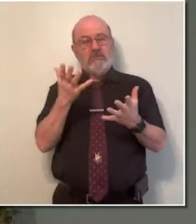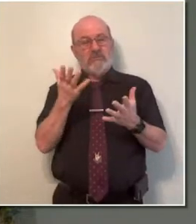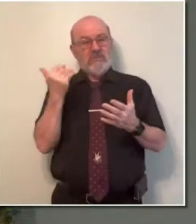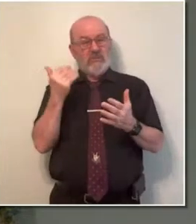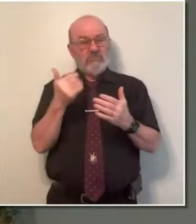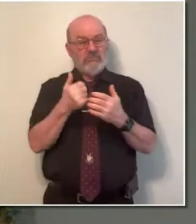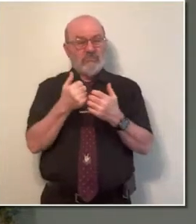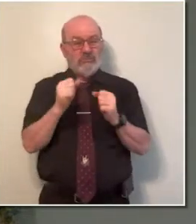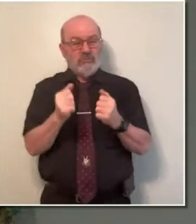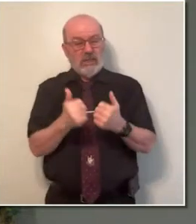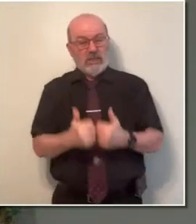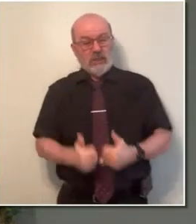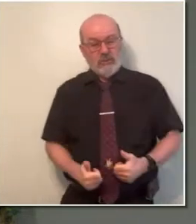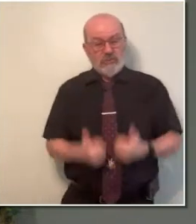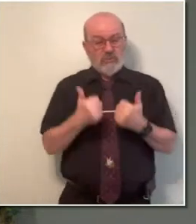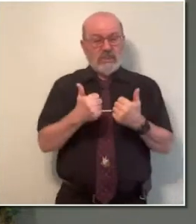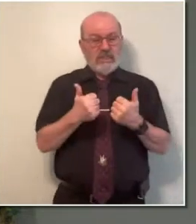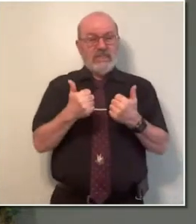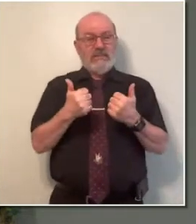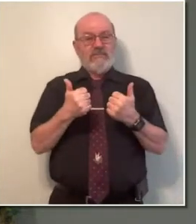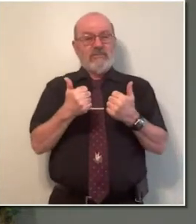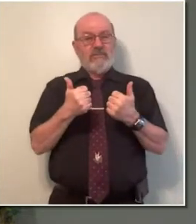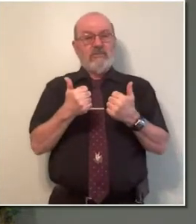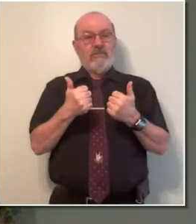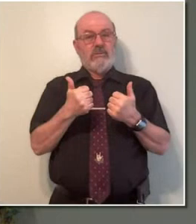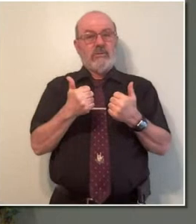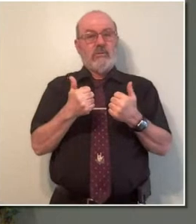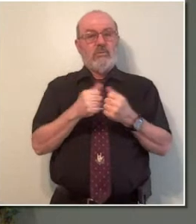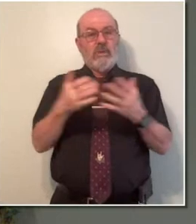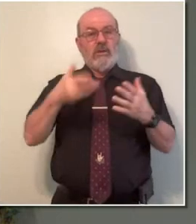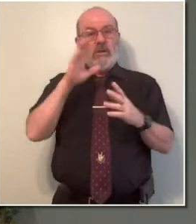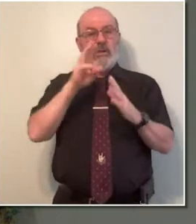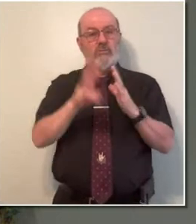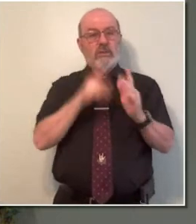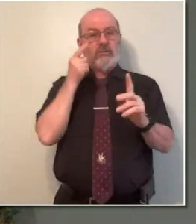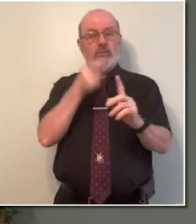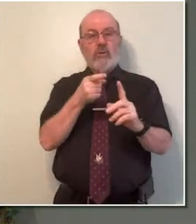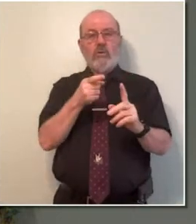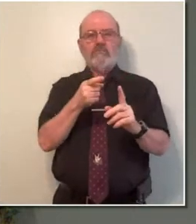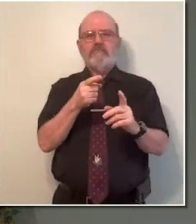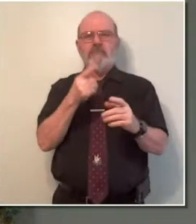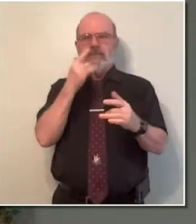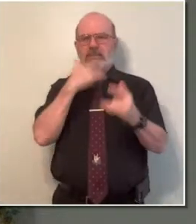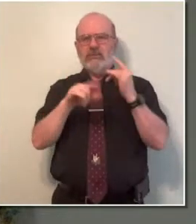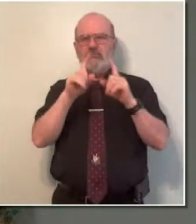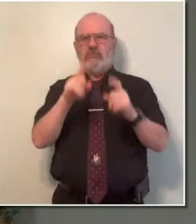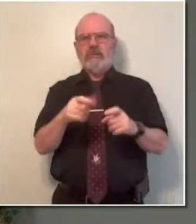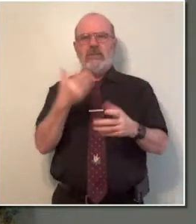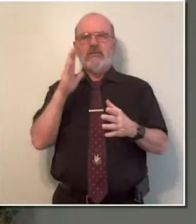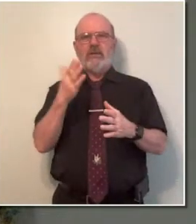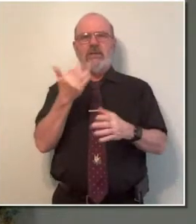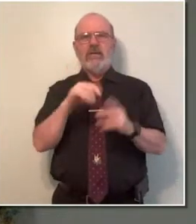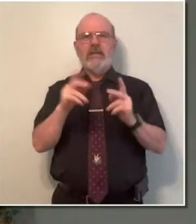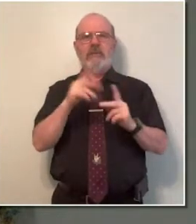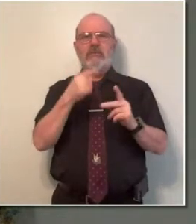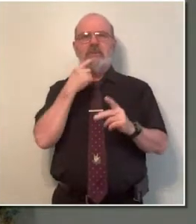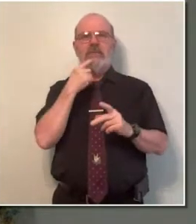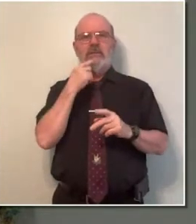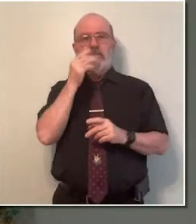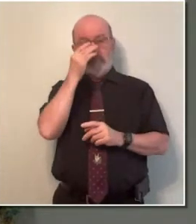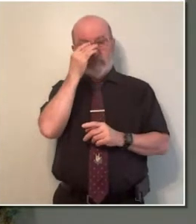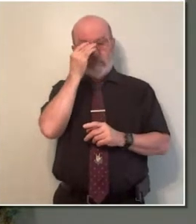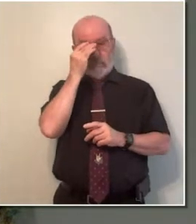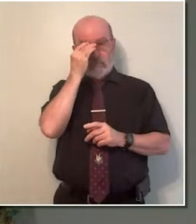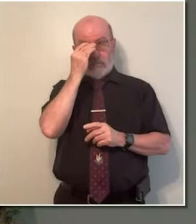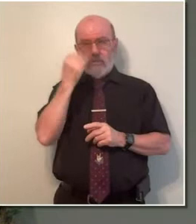live life without God's will as the goal? See, it's sort of a trick question because I don't know that any of us would say we have